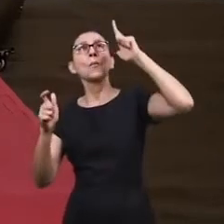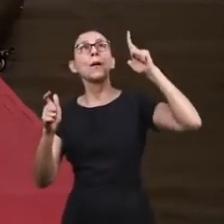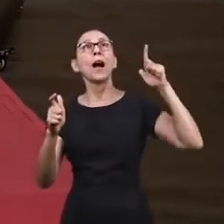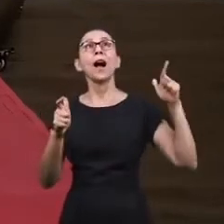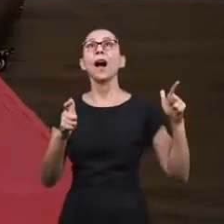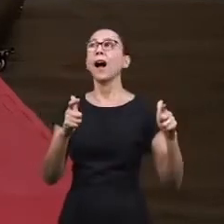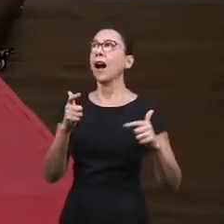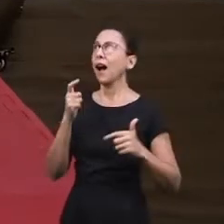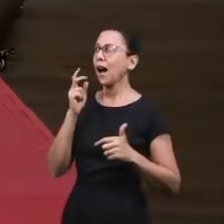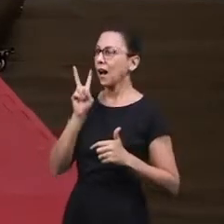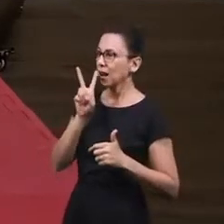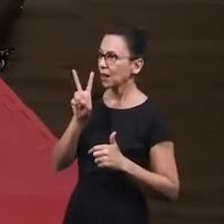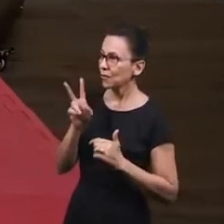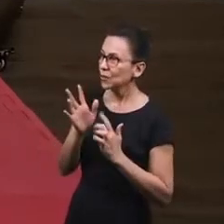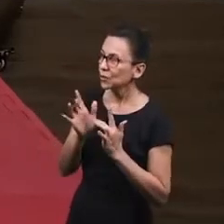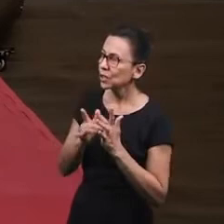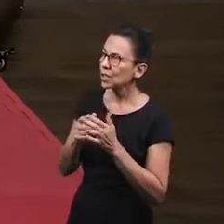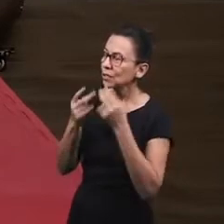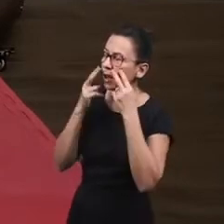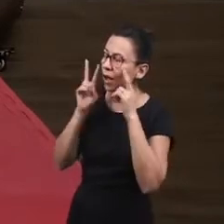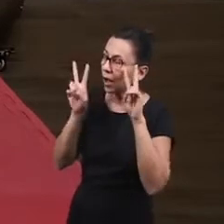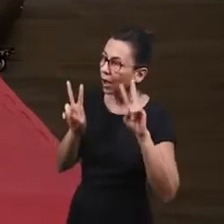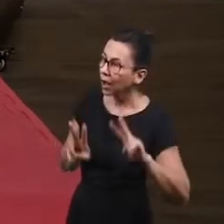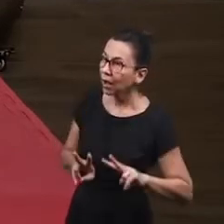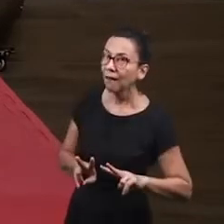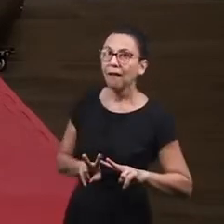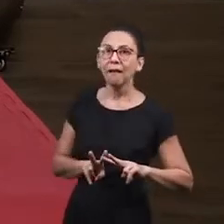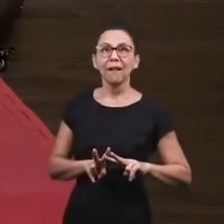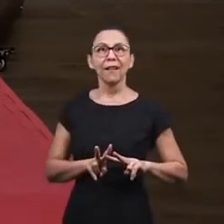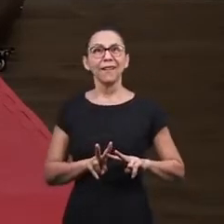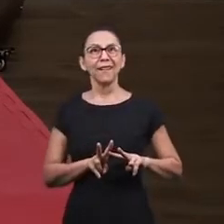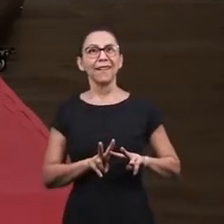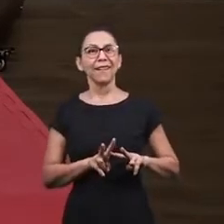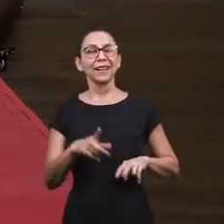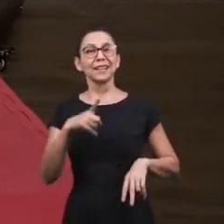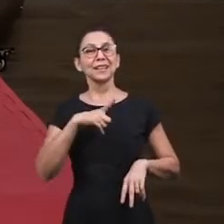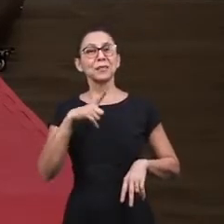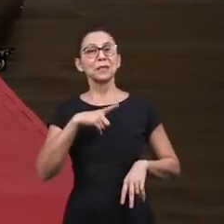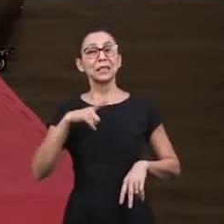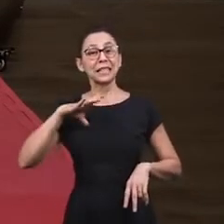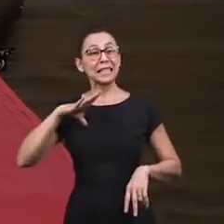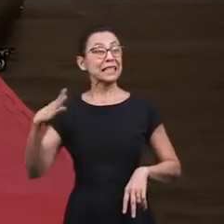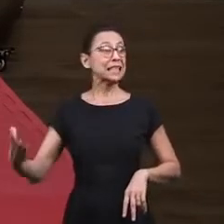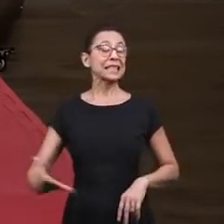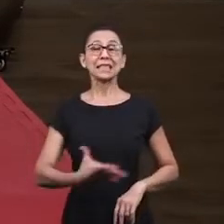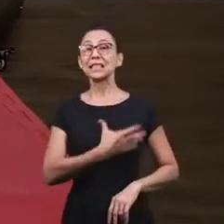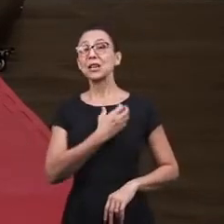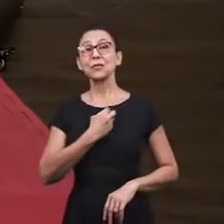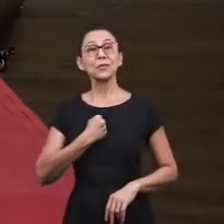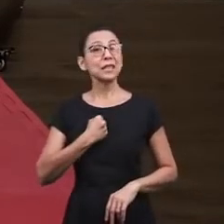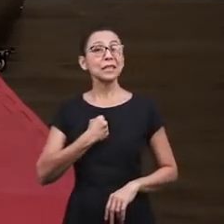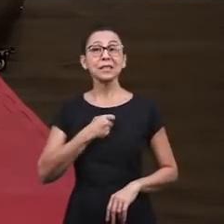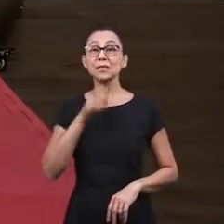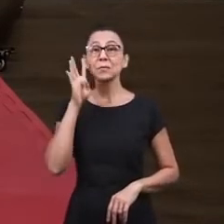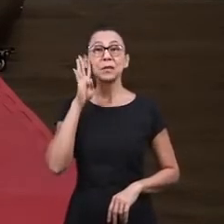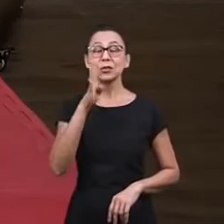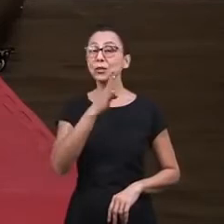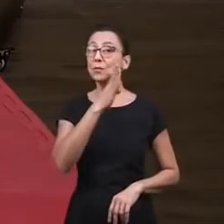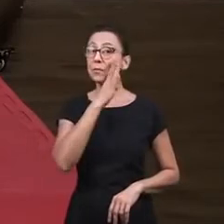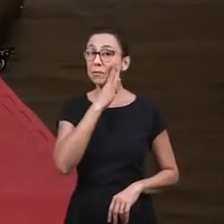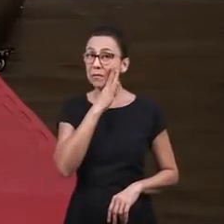was healed. And he also received salvation. Jesus changed his